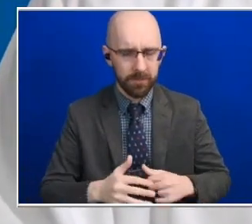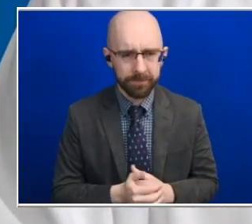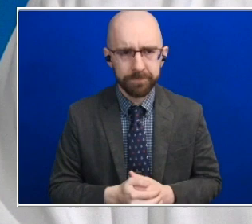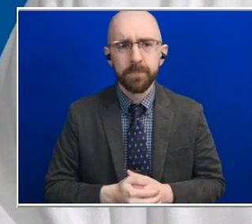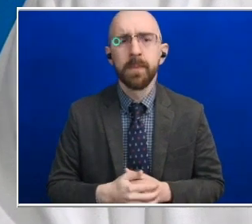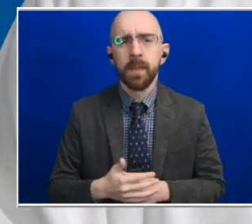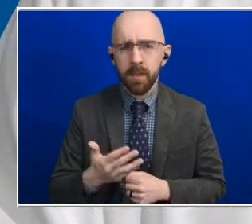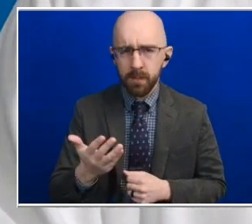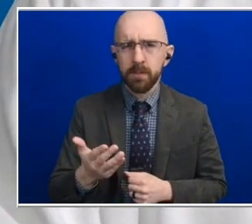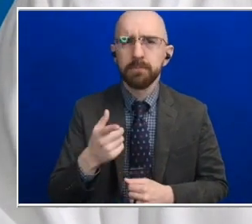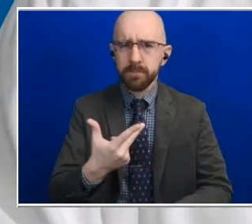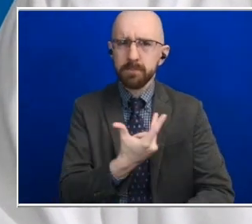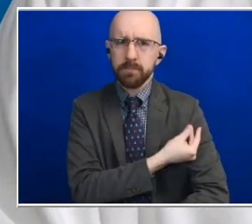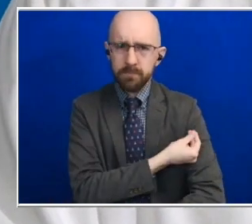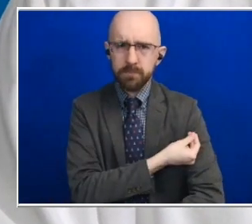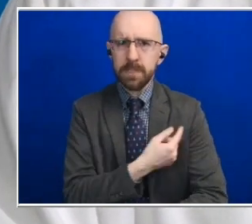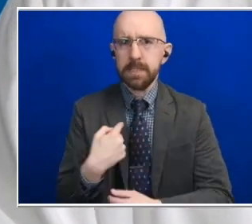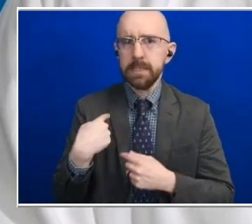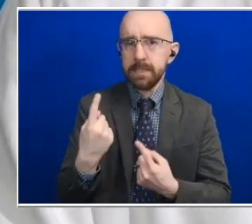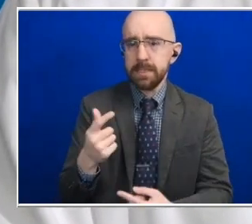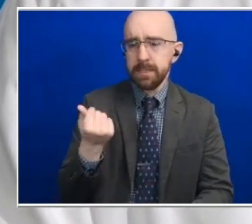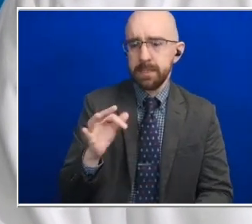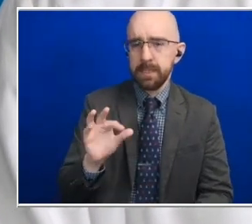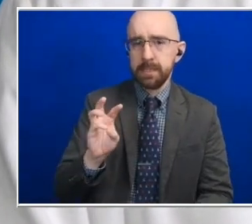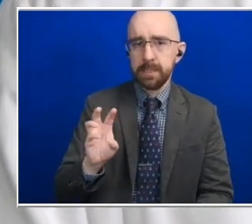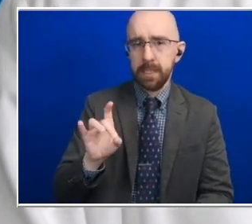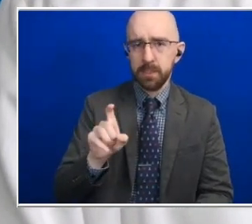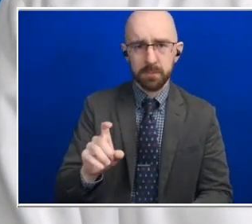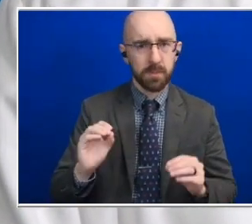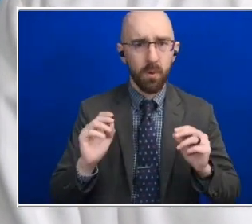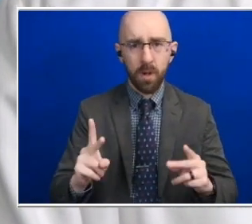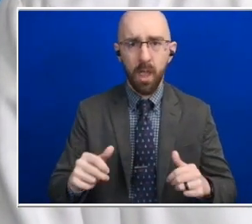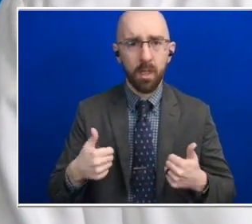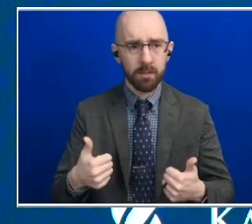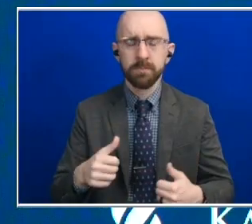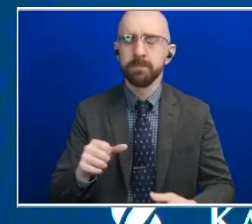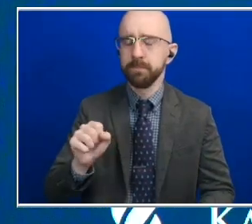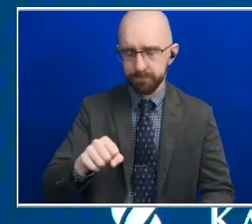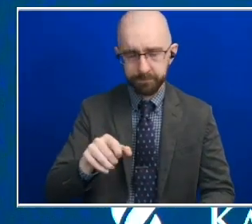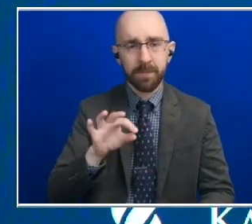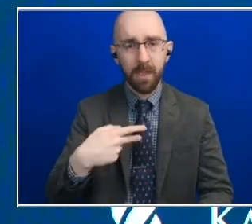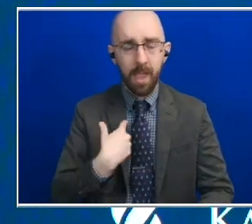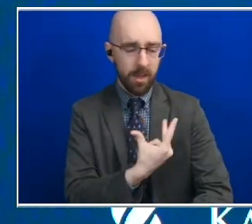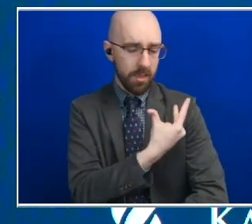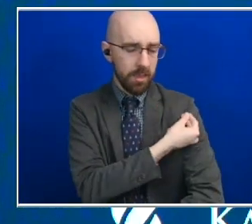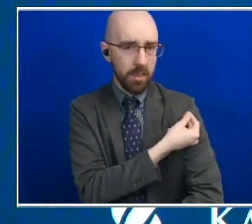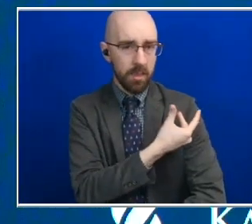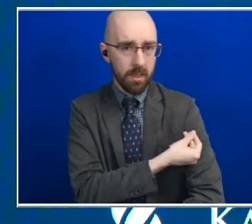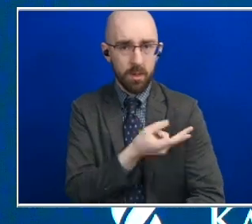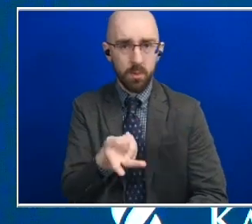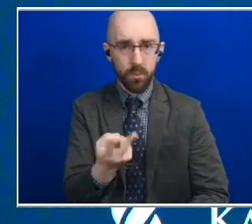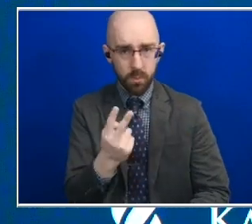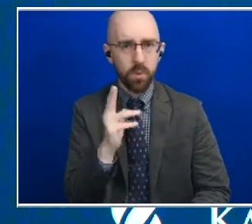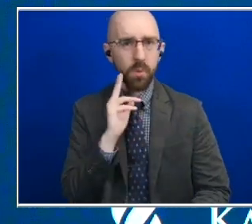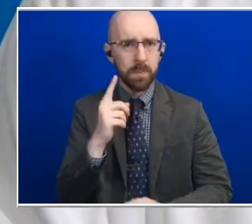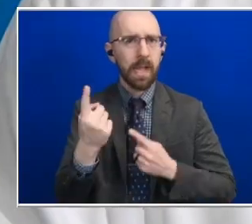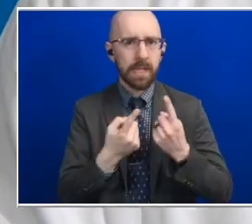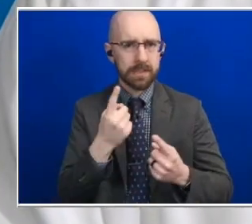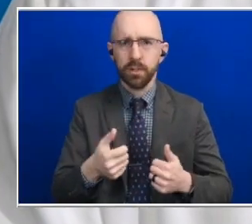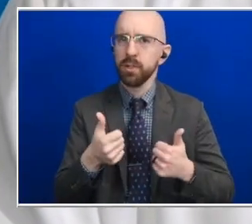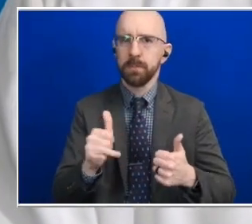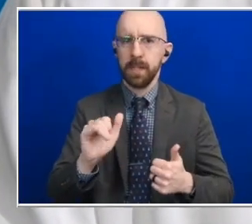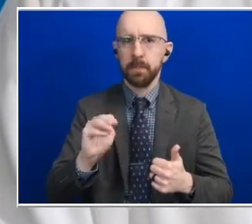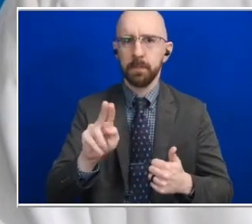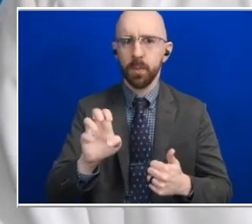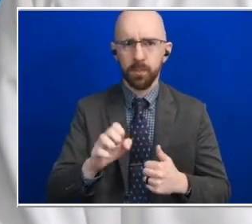vaccinated since 1968, you should be in pretty good shape? Yes, if you've had 2 doses, you would be considered immune at this point in time. Yep. What happens if you had